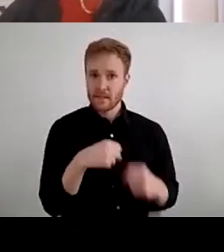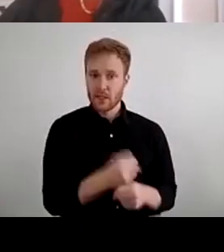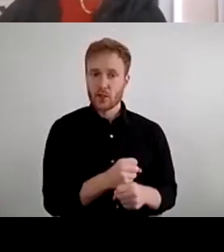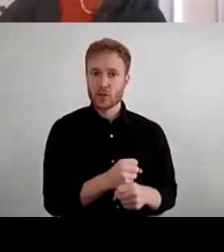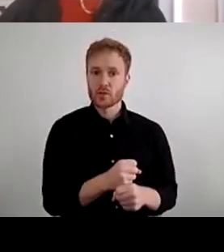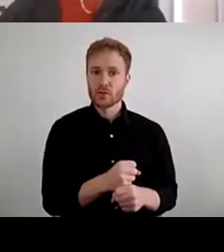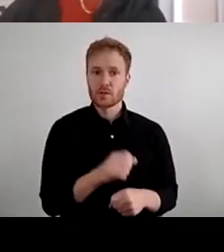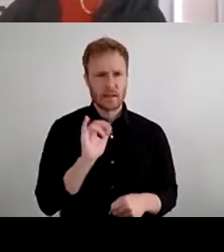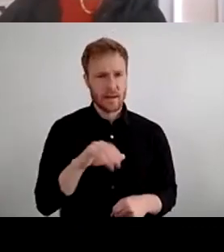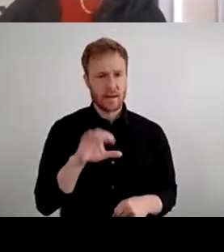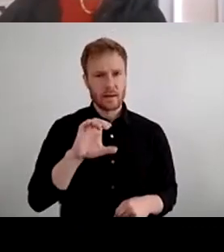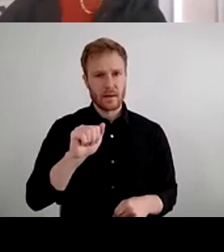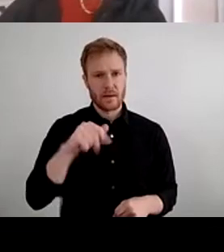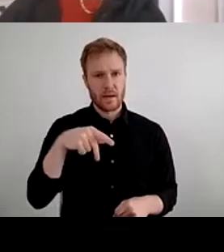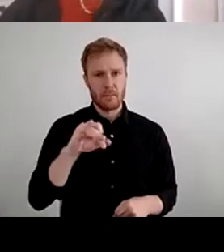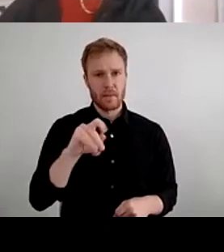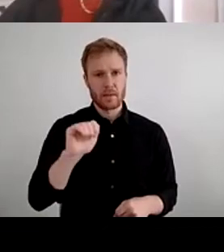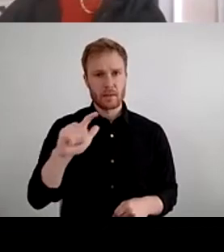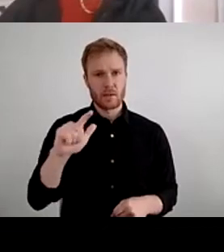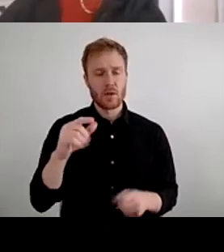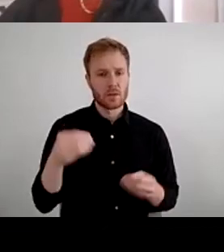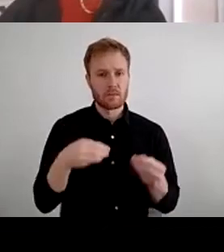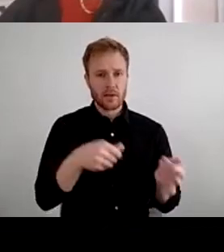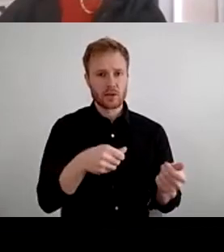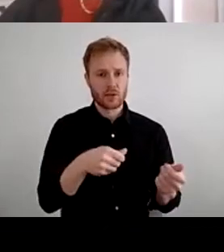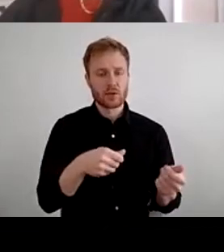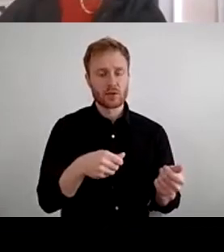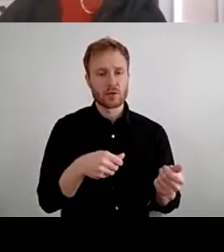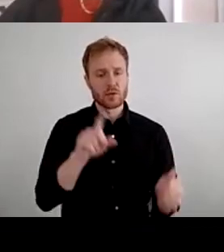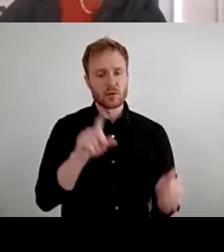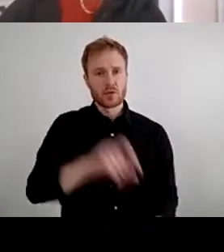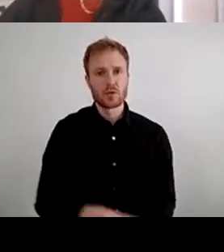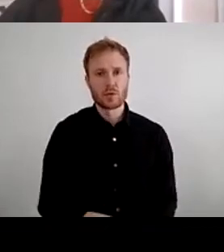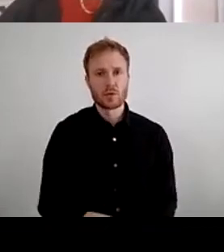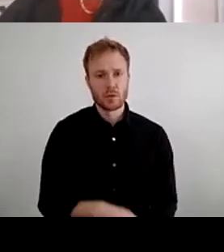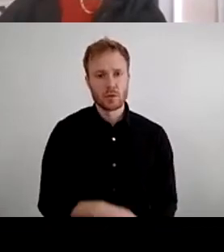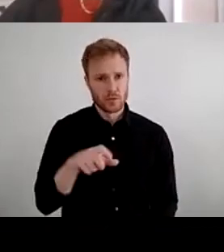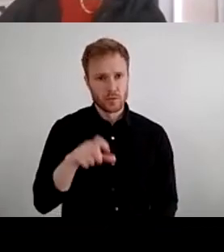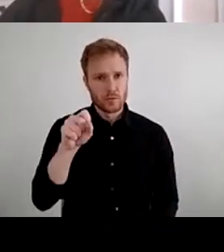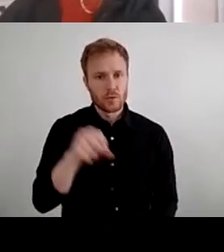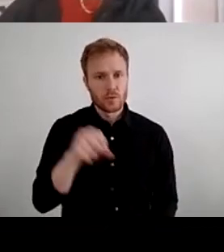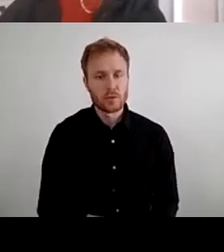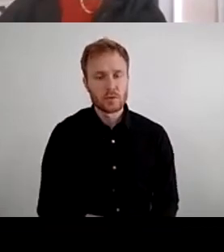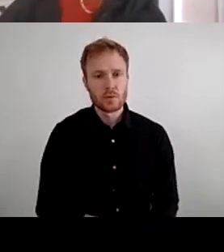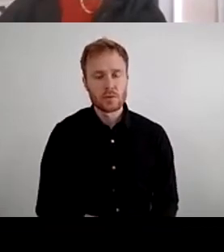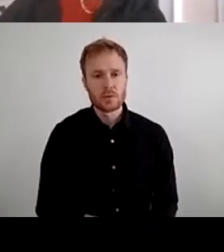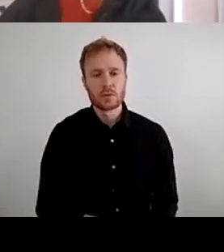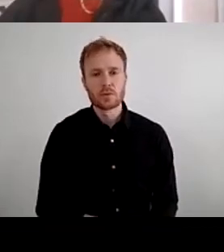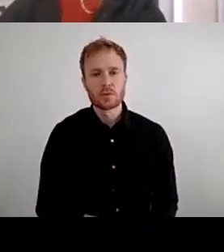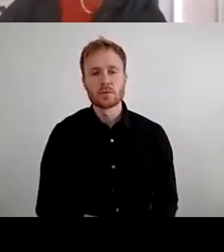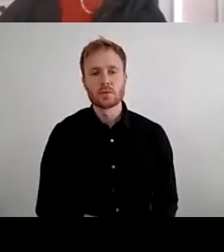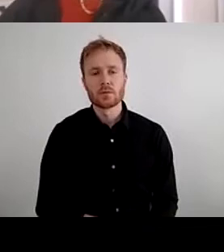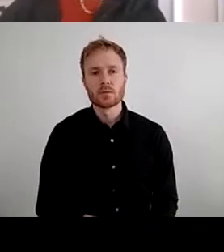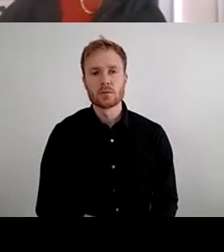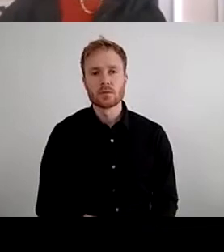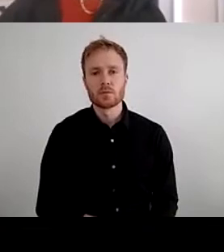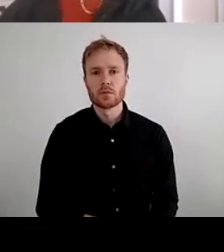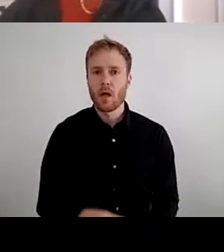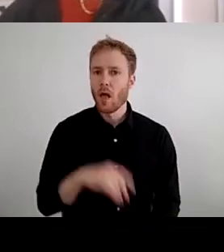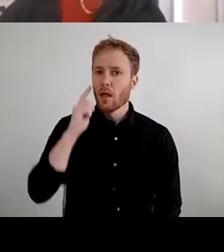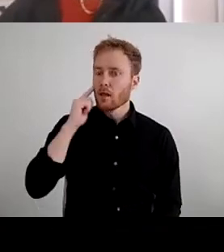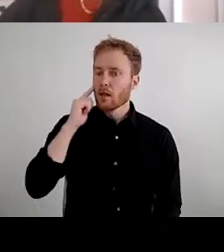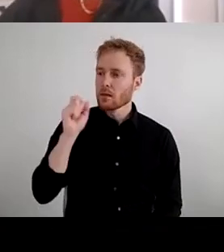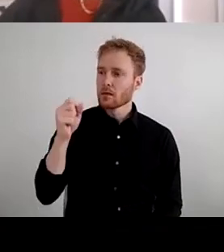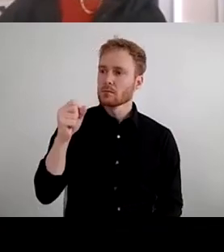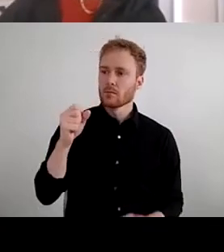expenditure? Because it doesn't read on the resolution like it is, but it shouldn't it be capitalized if it's a 10-year? I would think due to the